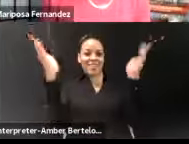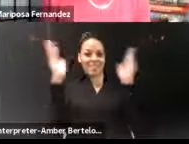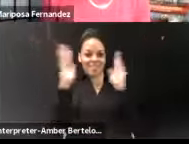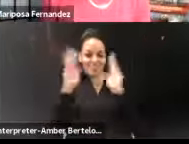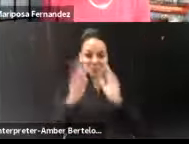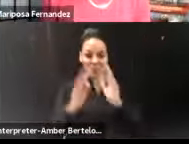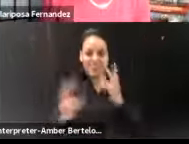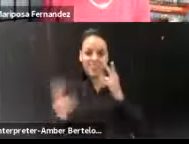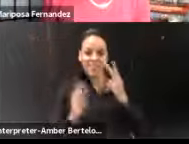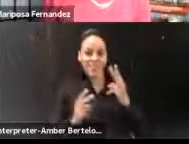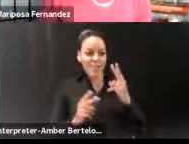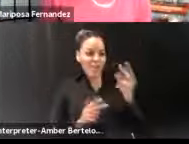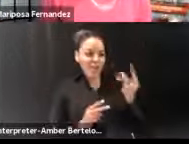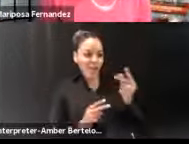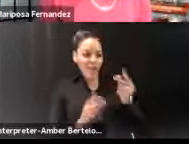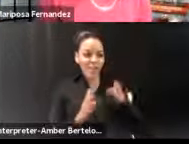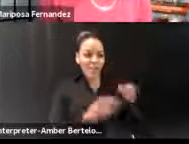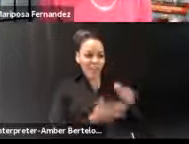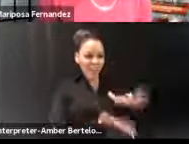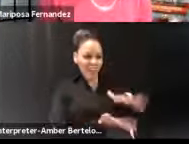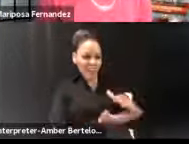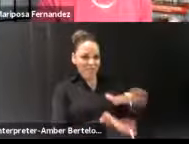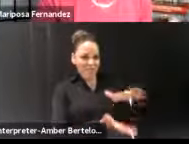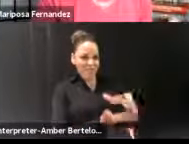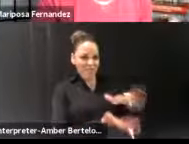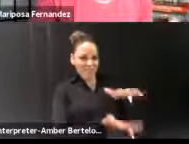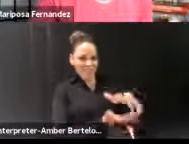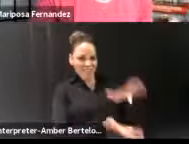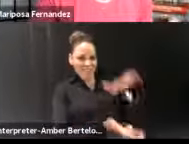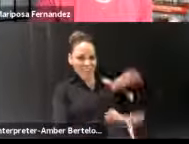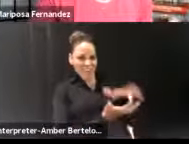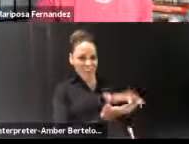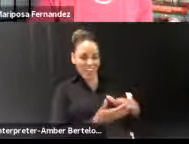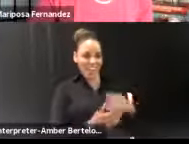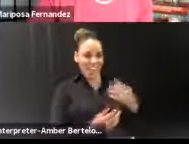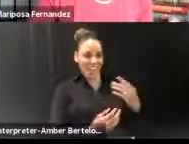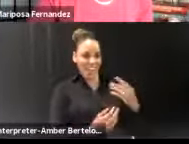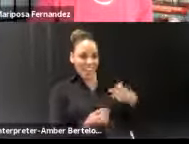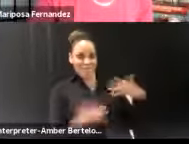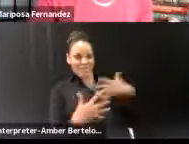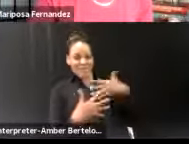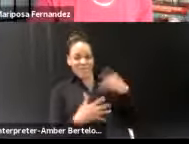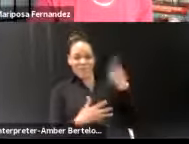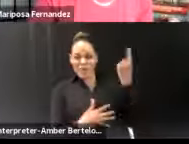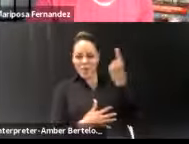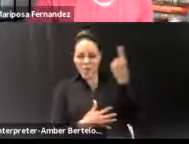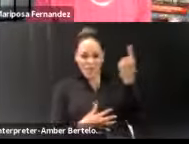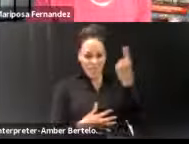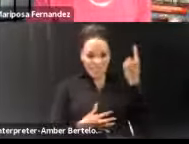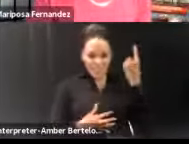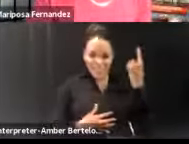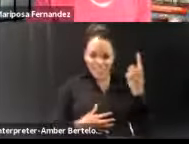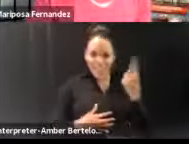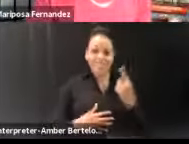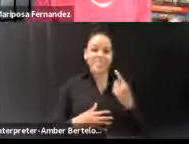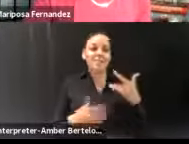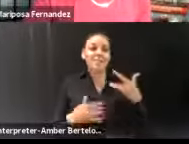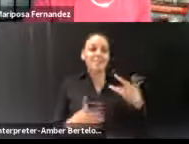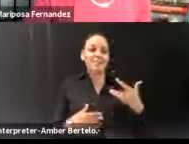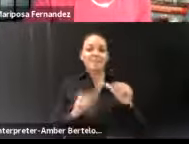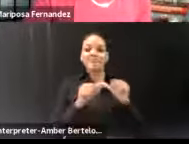scary dog in the alleyway behind the rusty fence barked at us each and every time, down the block to